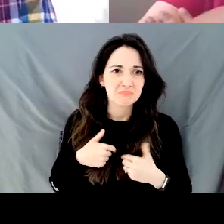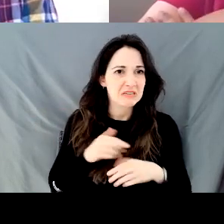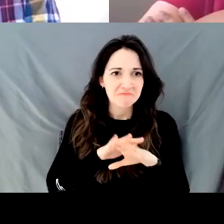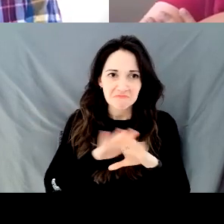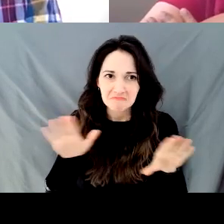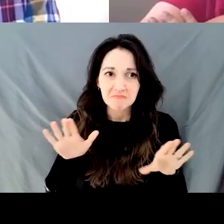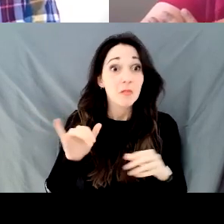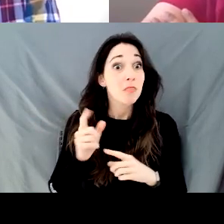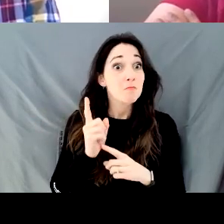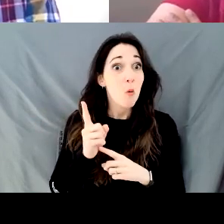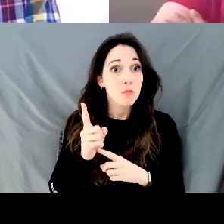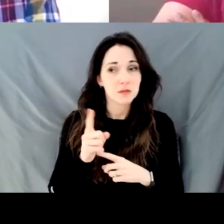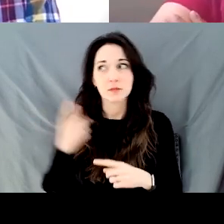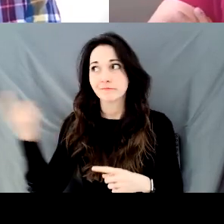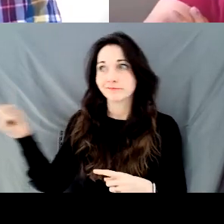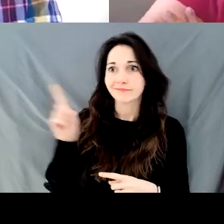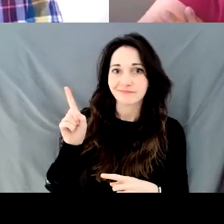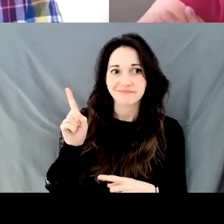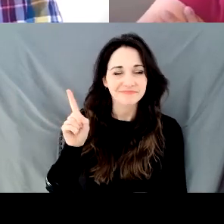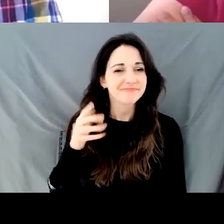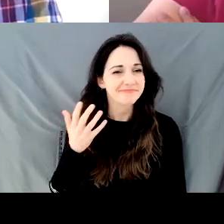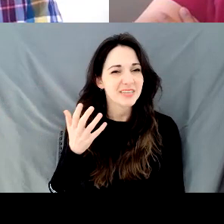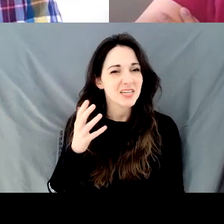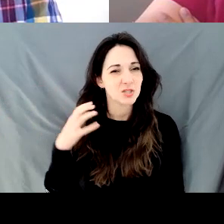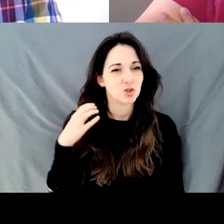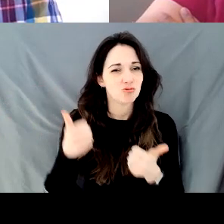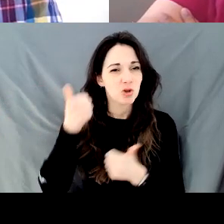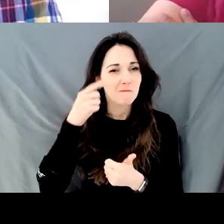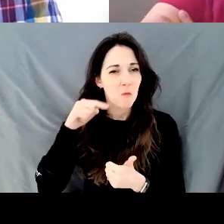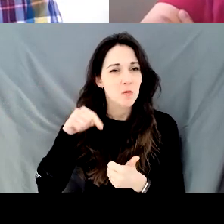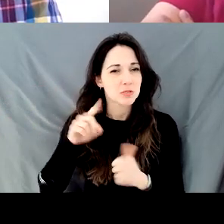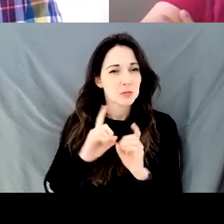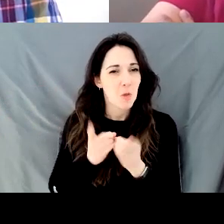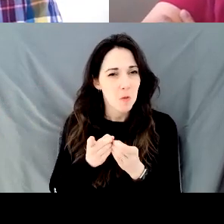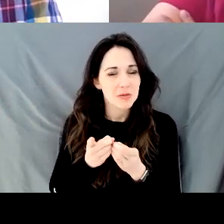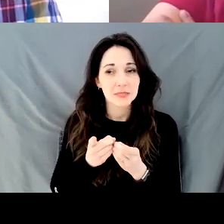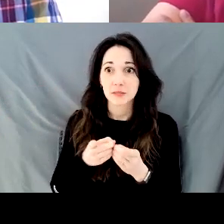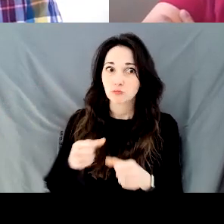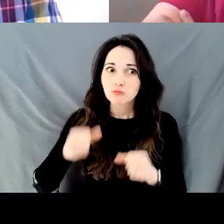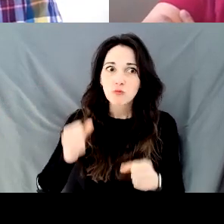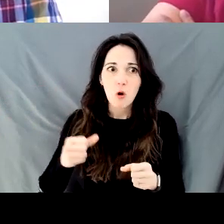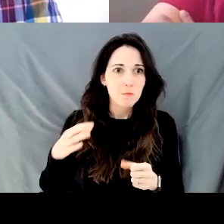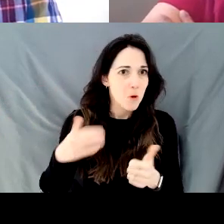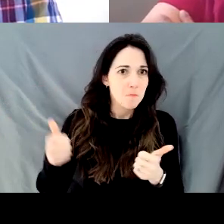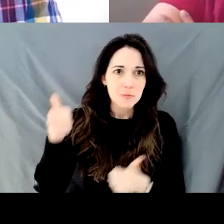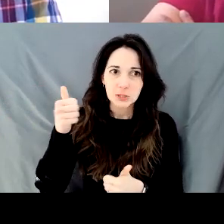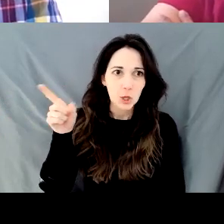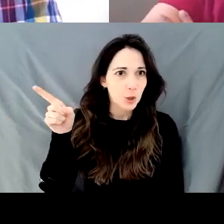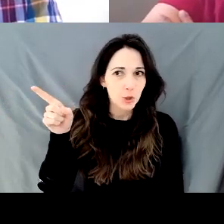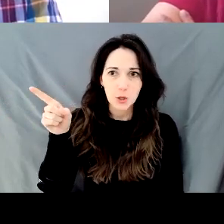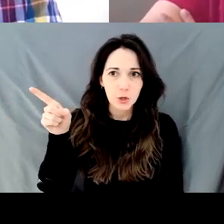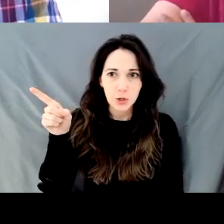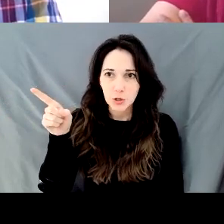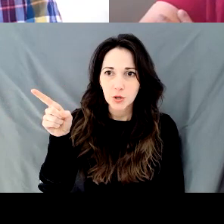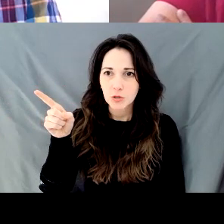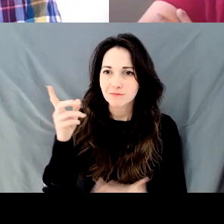chair of the department, Dr. Joel Frater, walked by, super strong department chair, and ultimately moved on to